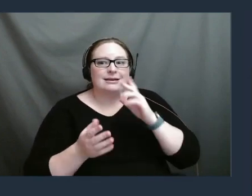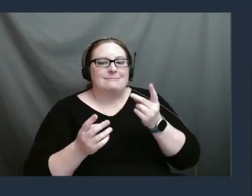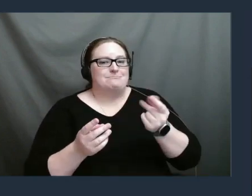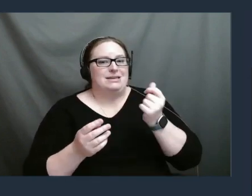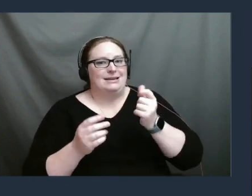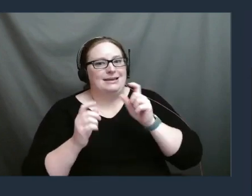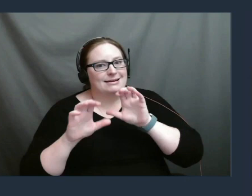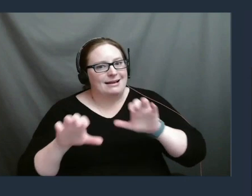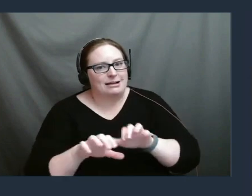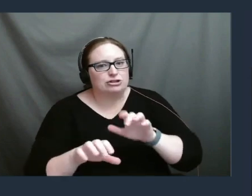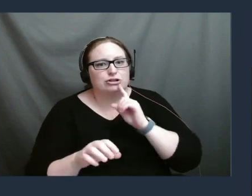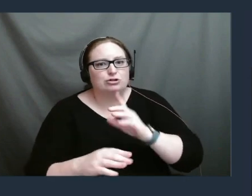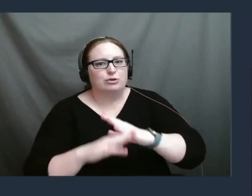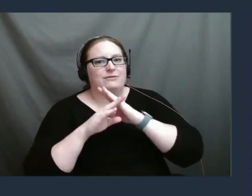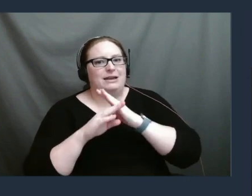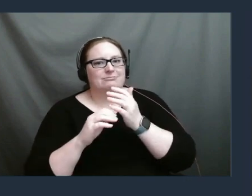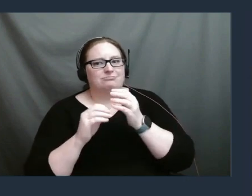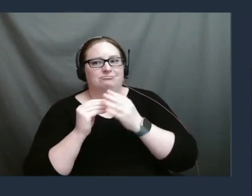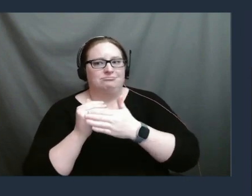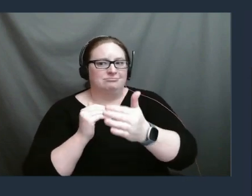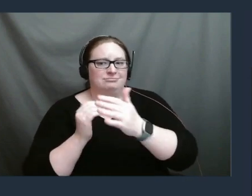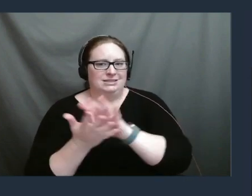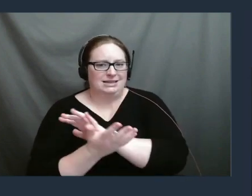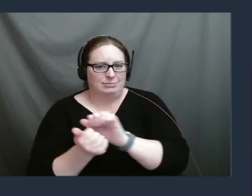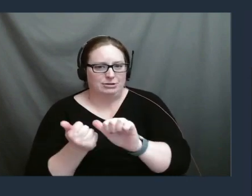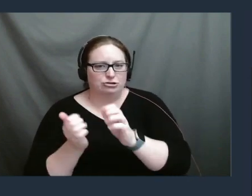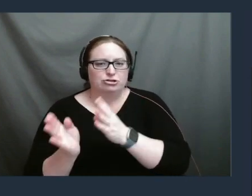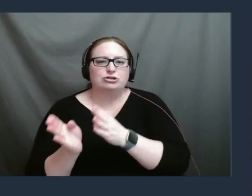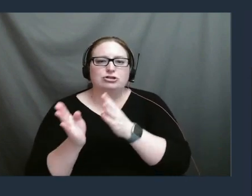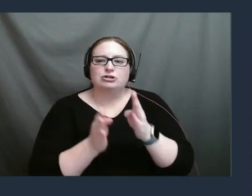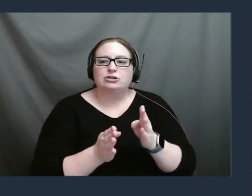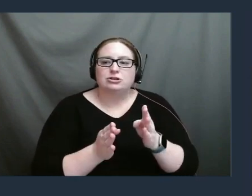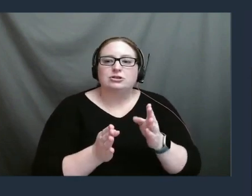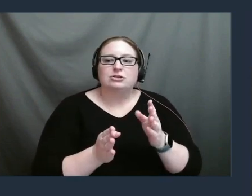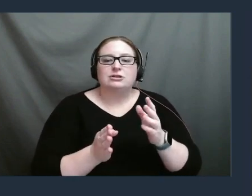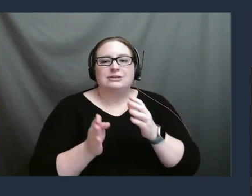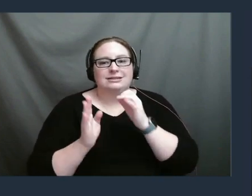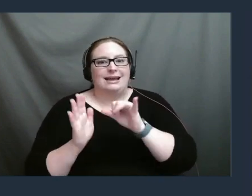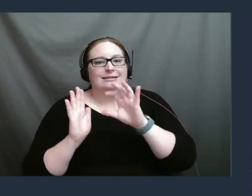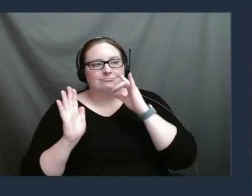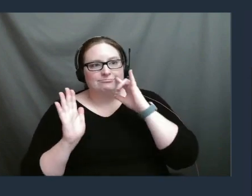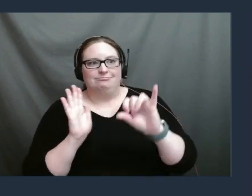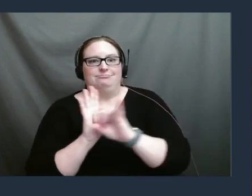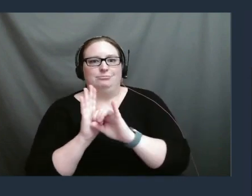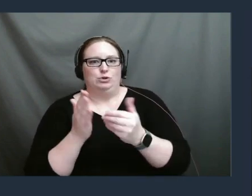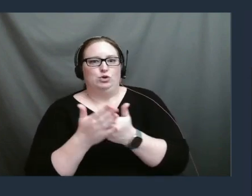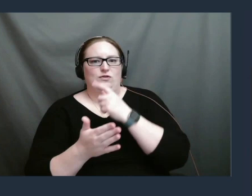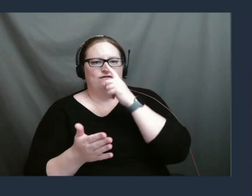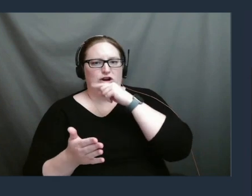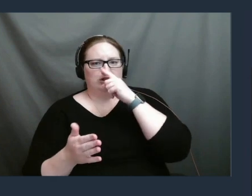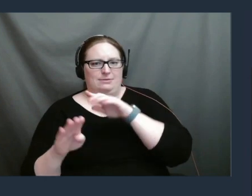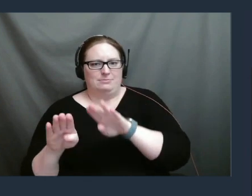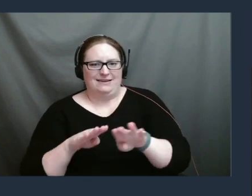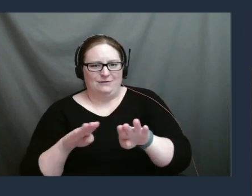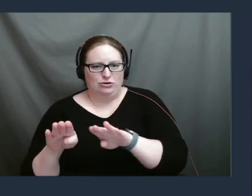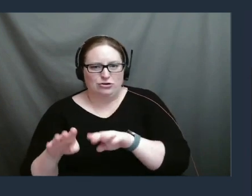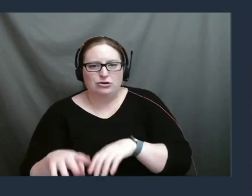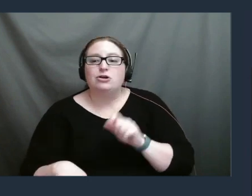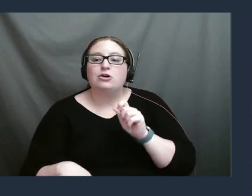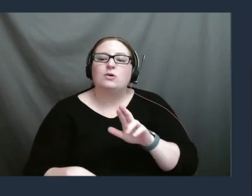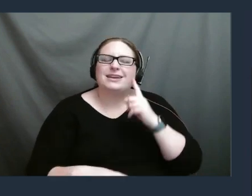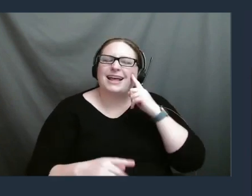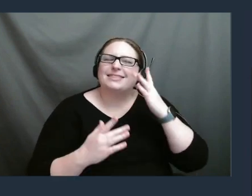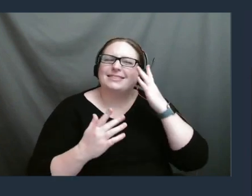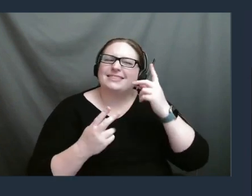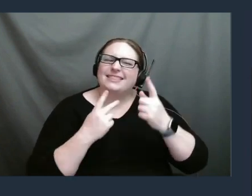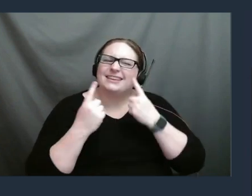damage. You can score anomalies or breaks in patterns to indicate any fraudulent behavior. Or you can think of an online shopping use